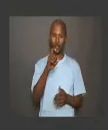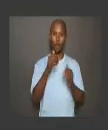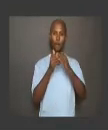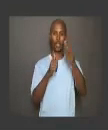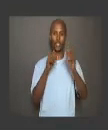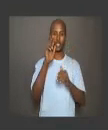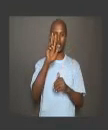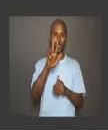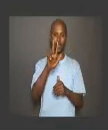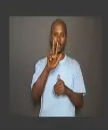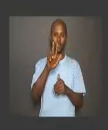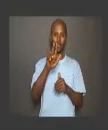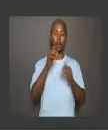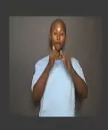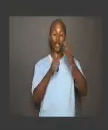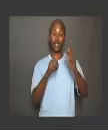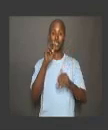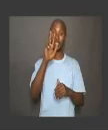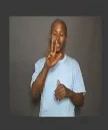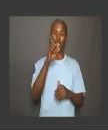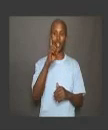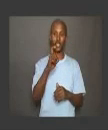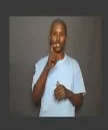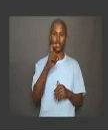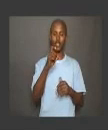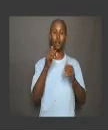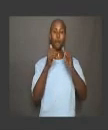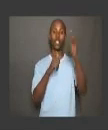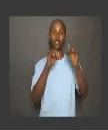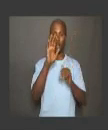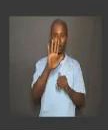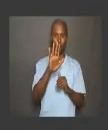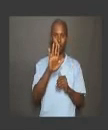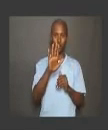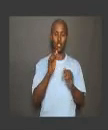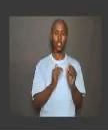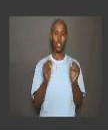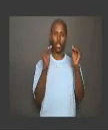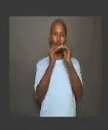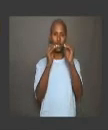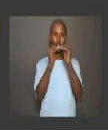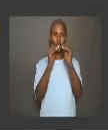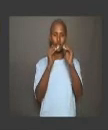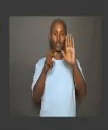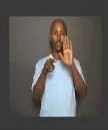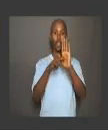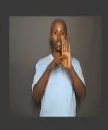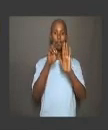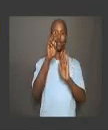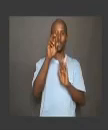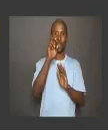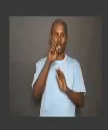2x minus 3 minus 3x minus 5